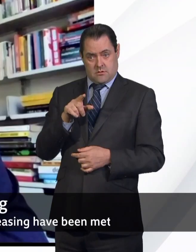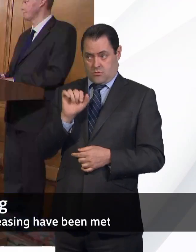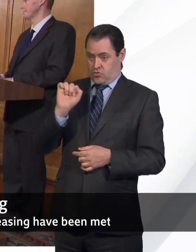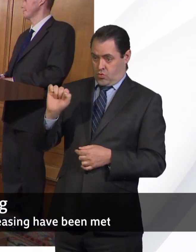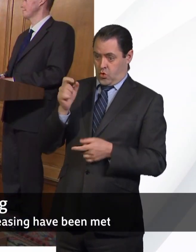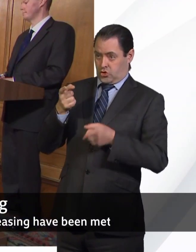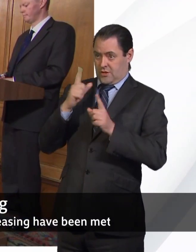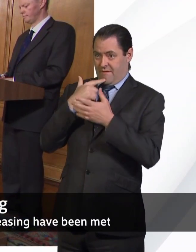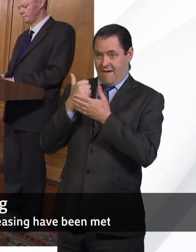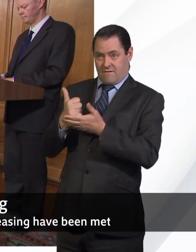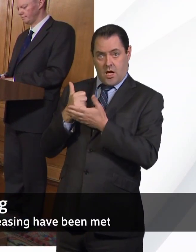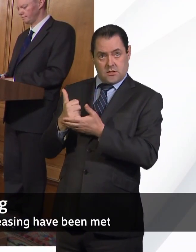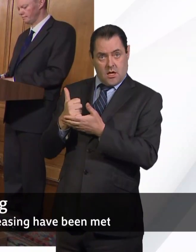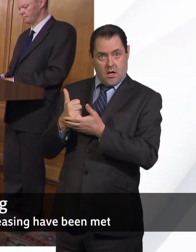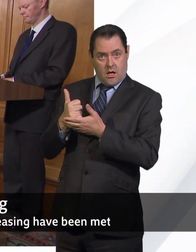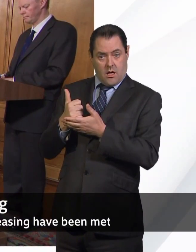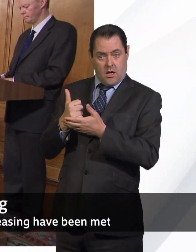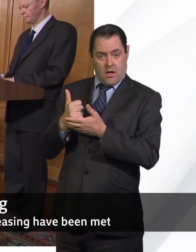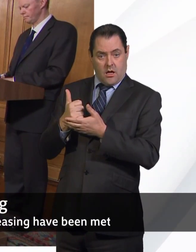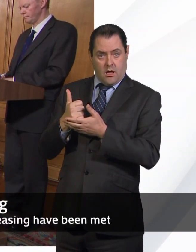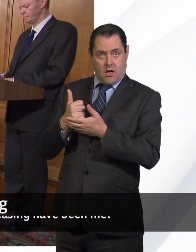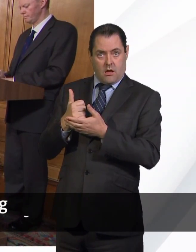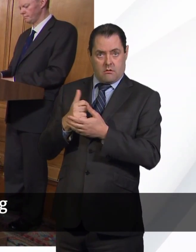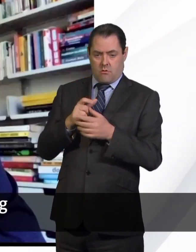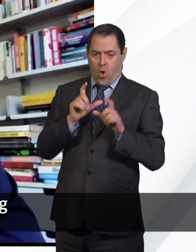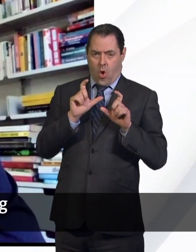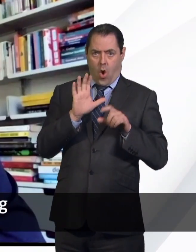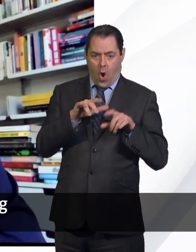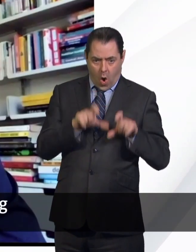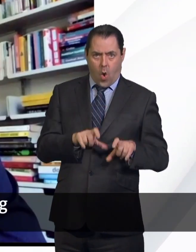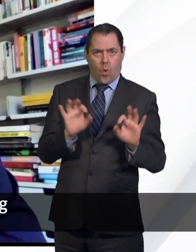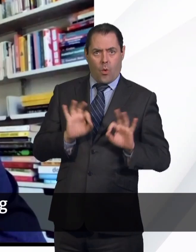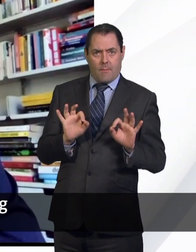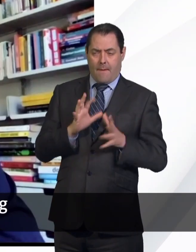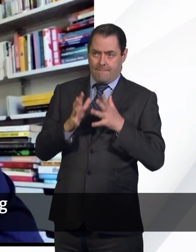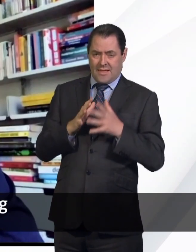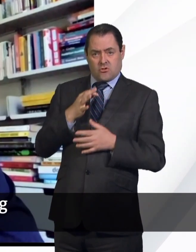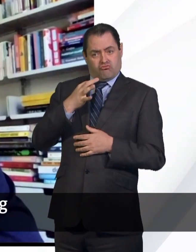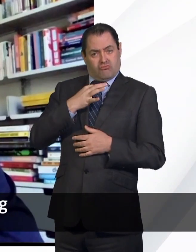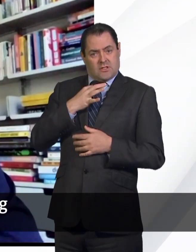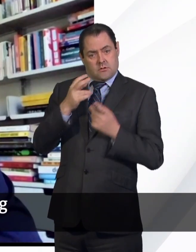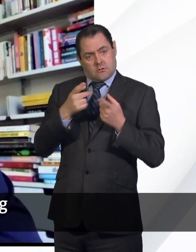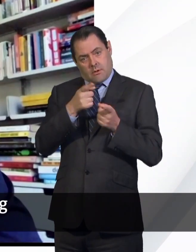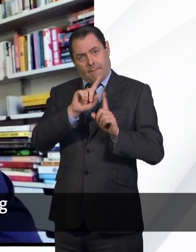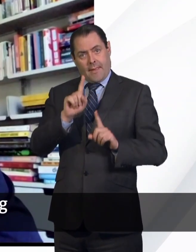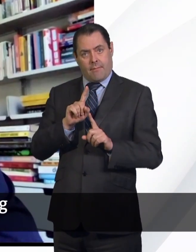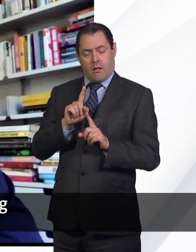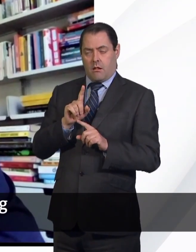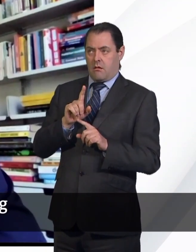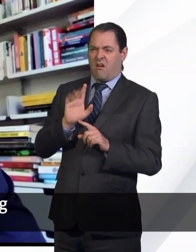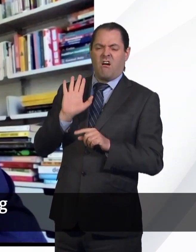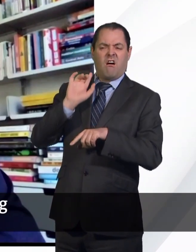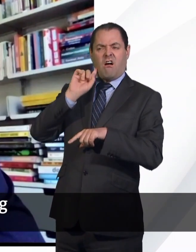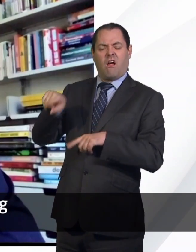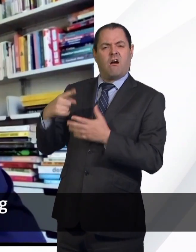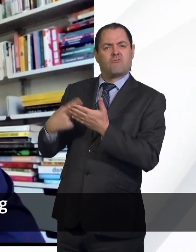chief advisor in not going into quarantine at home risked more people not complying with